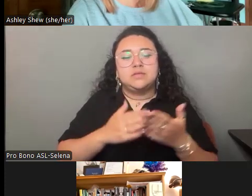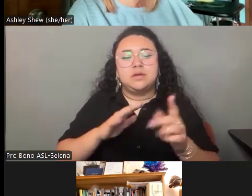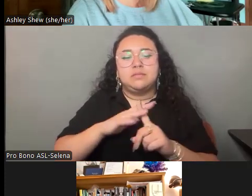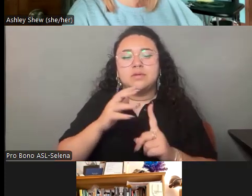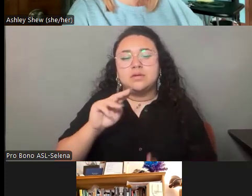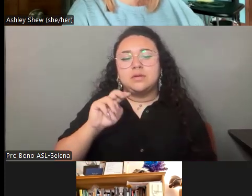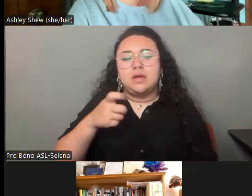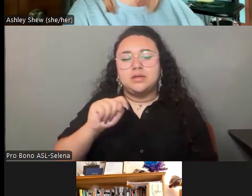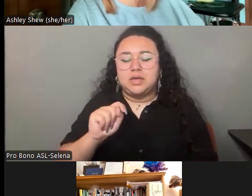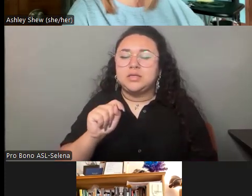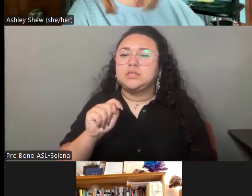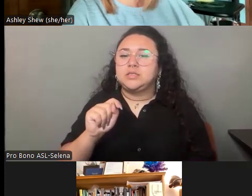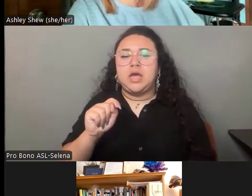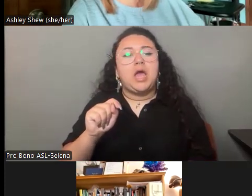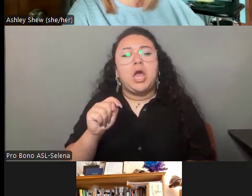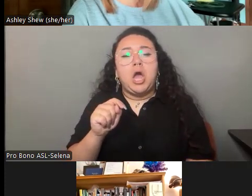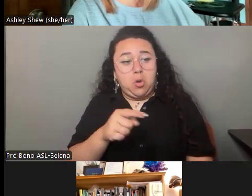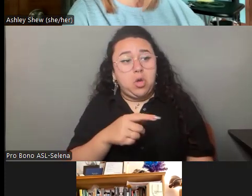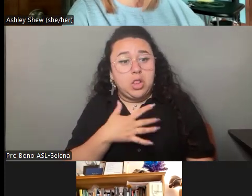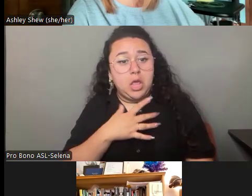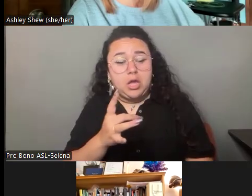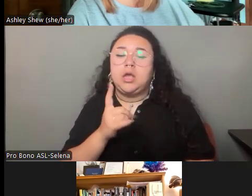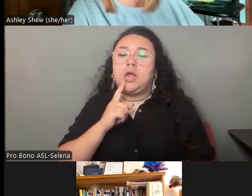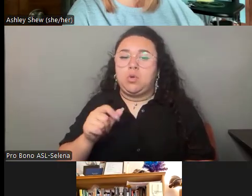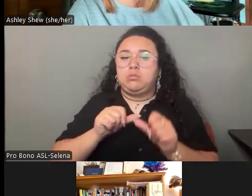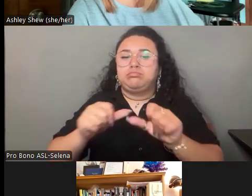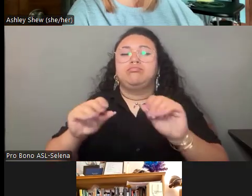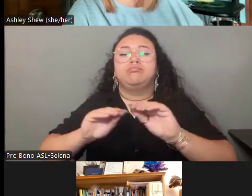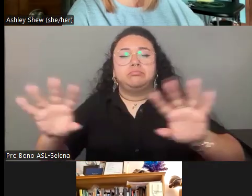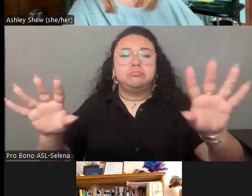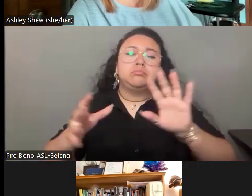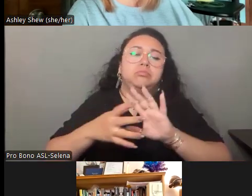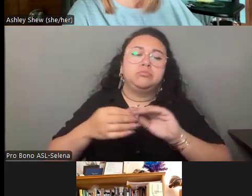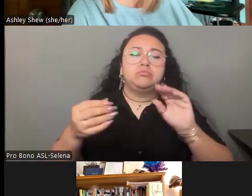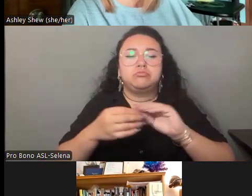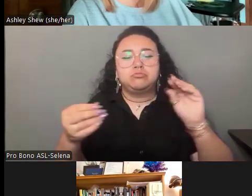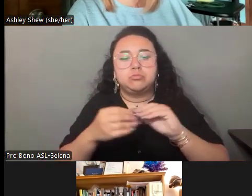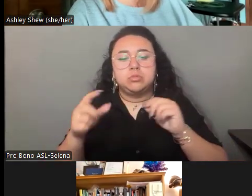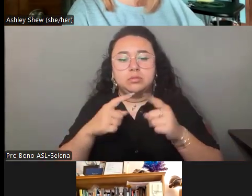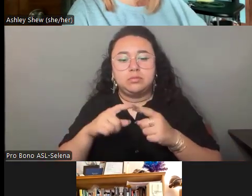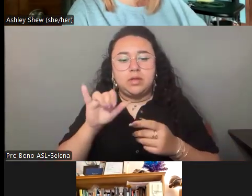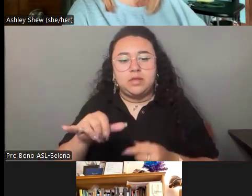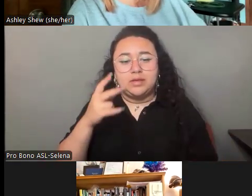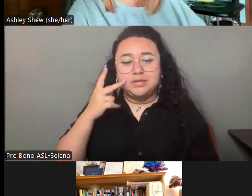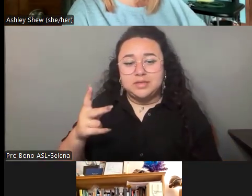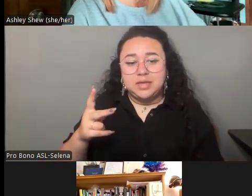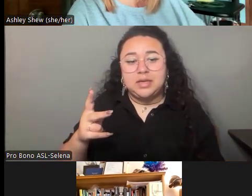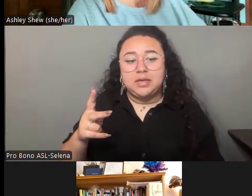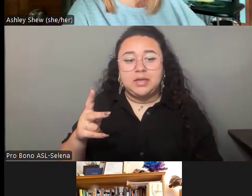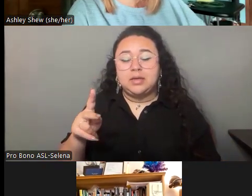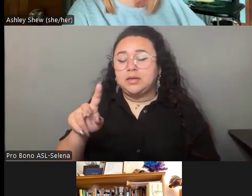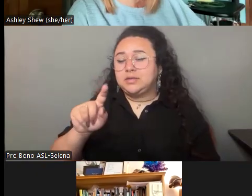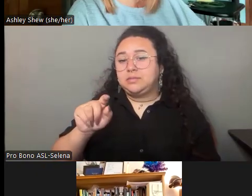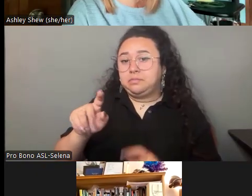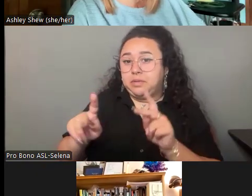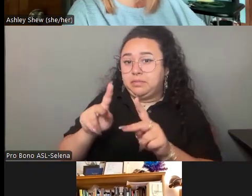as the headline. And we also see it in presumptions about our management as technologized disabled people as cyborgs. Our participation or